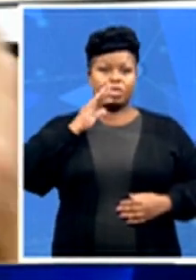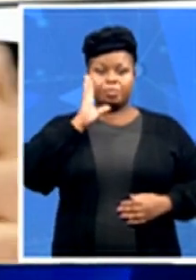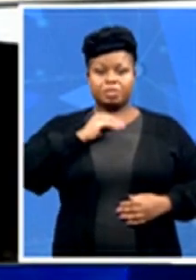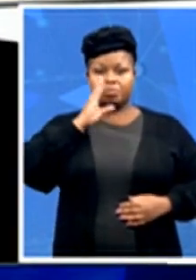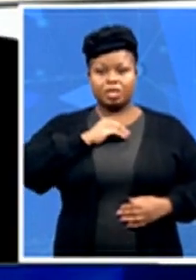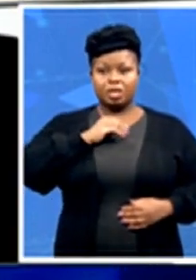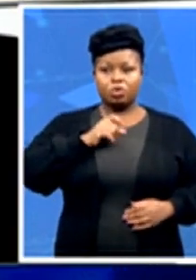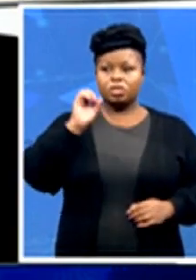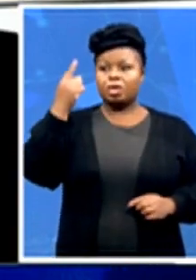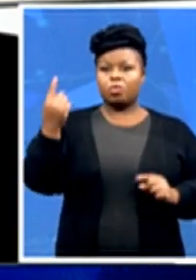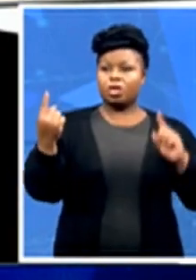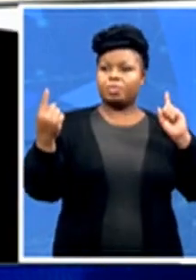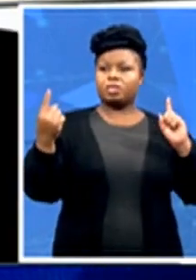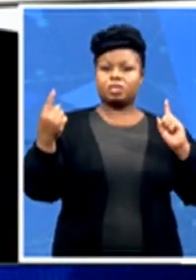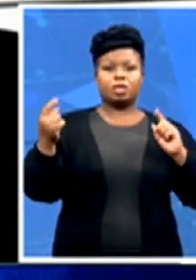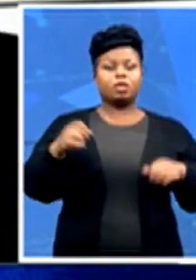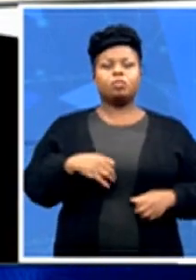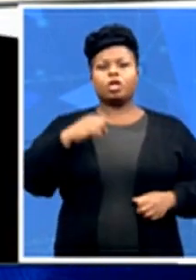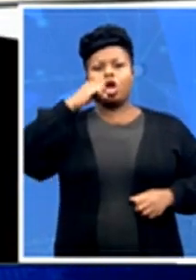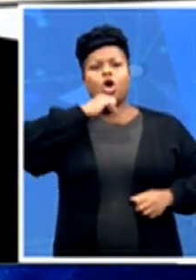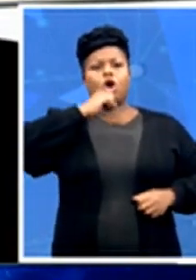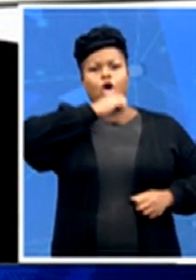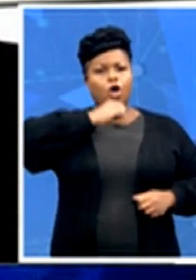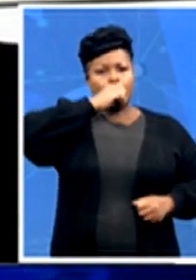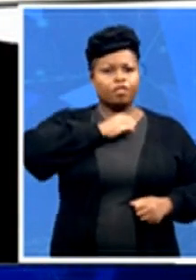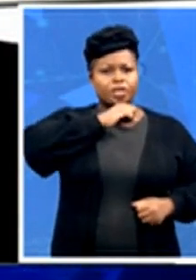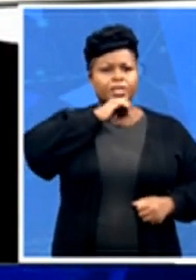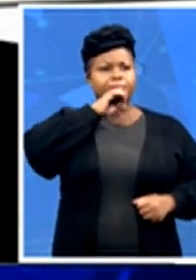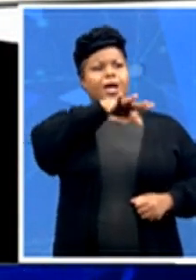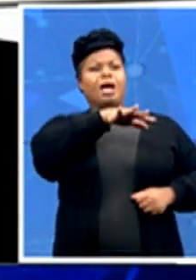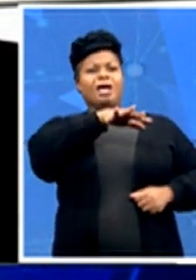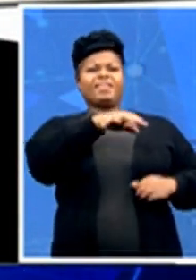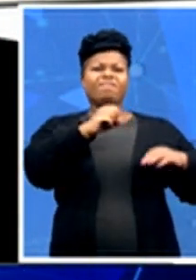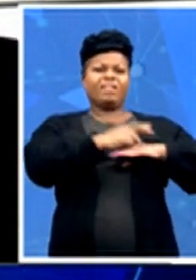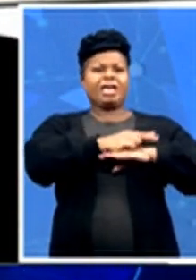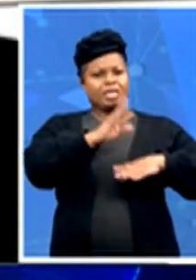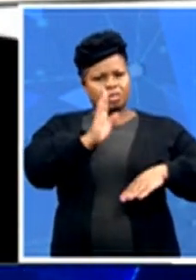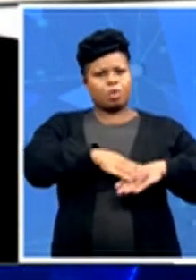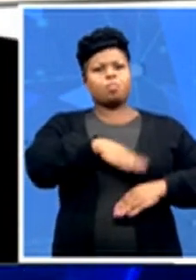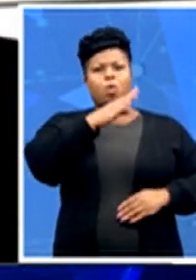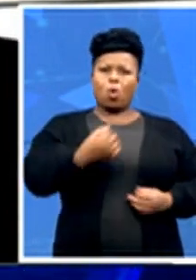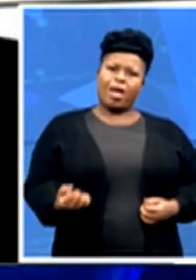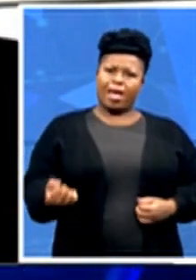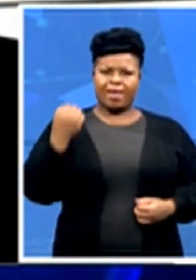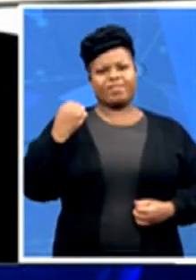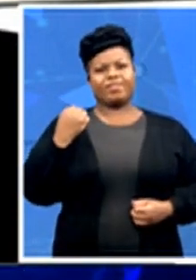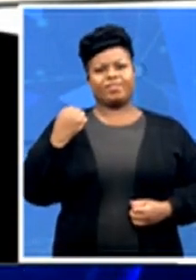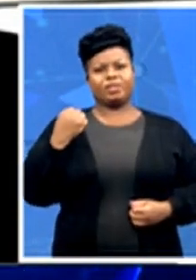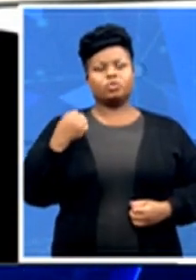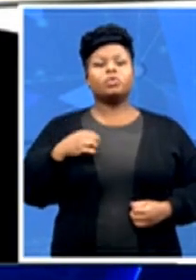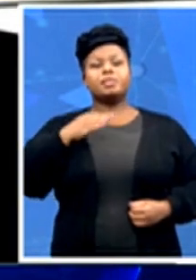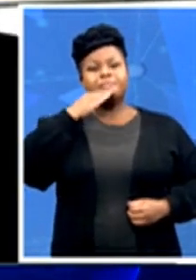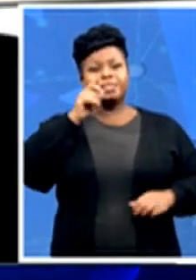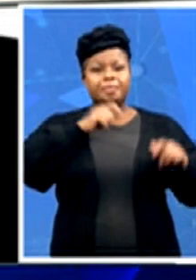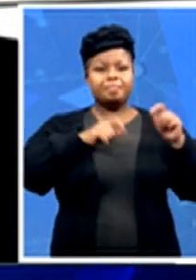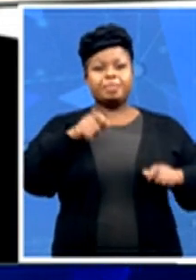virus that they're putting out is a lot higher. So people have a higher chance of getting infected because